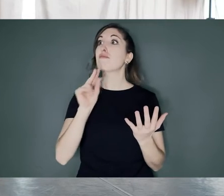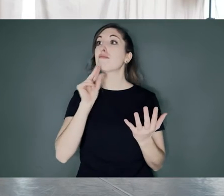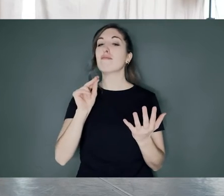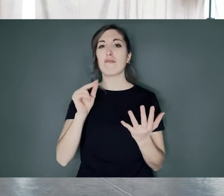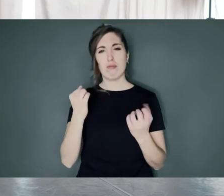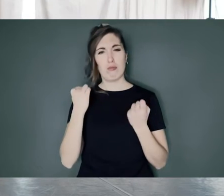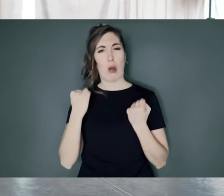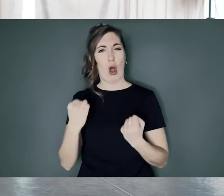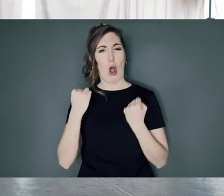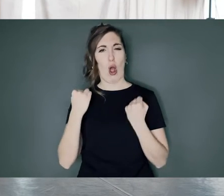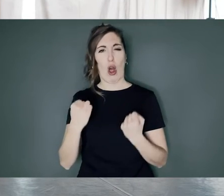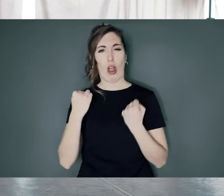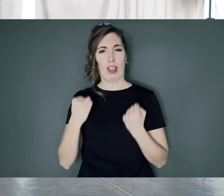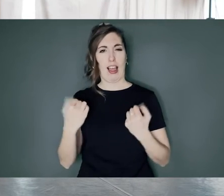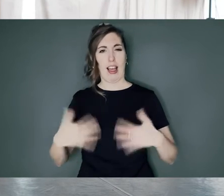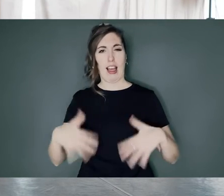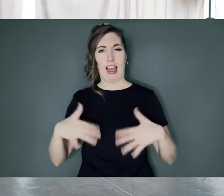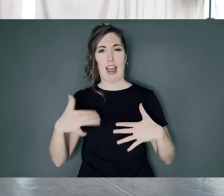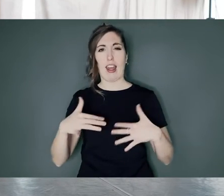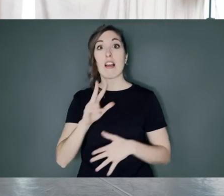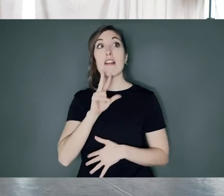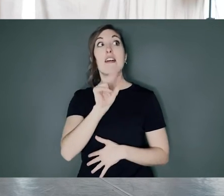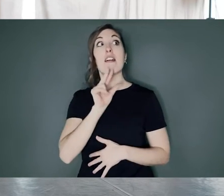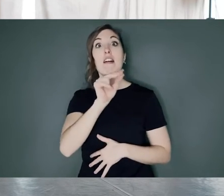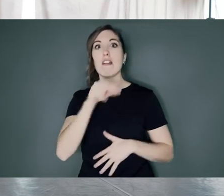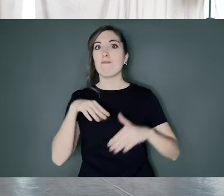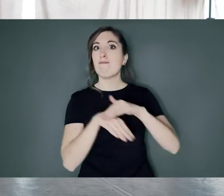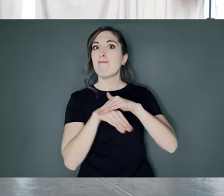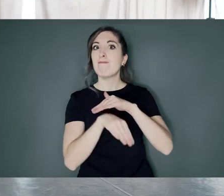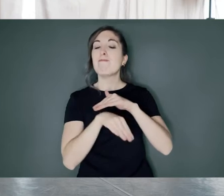I think our voices have a lot of power. There's a lot of political